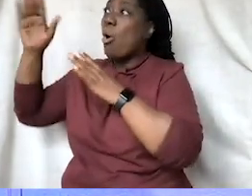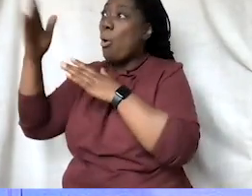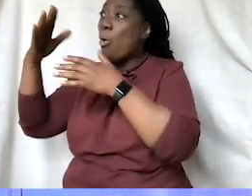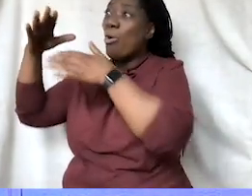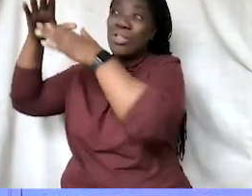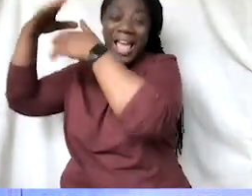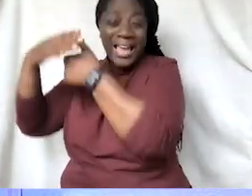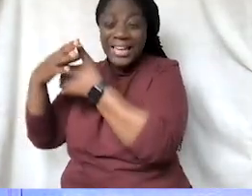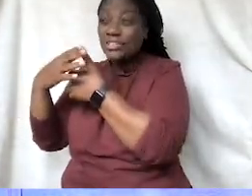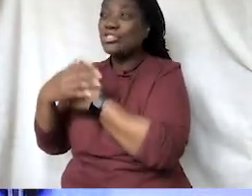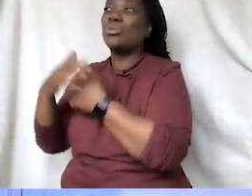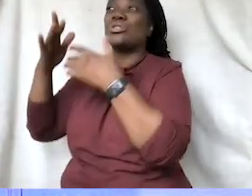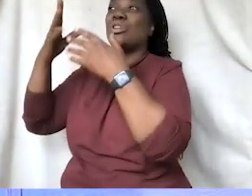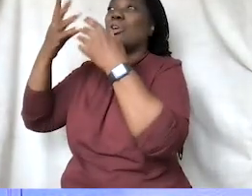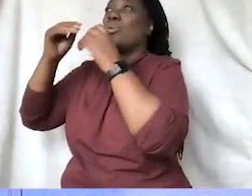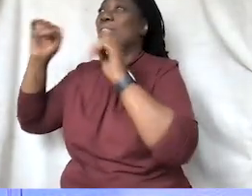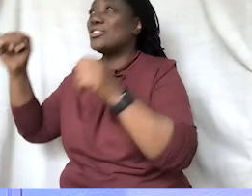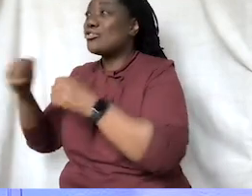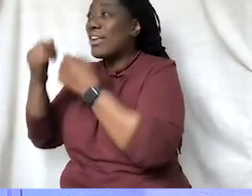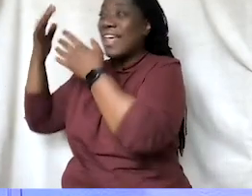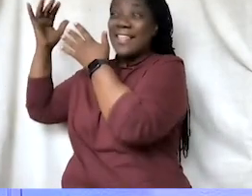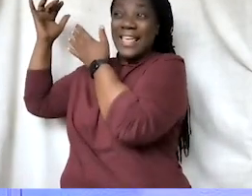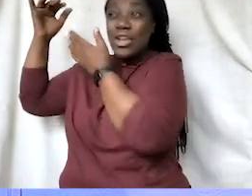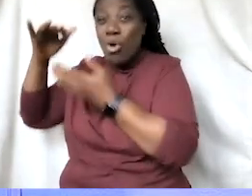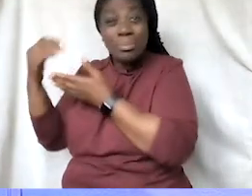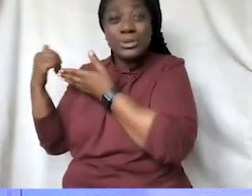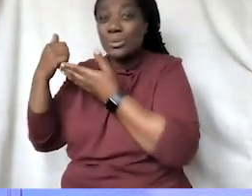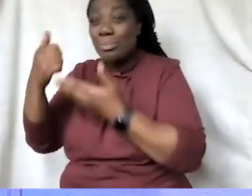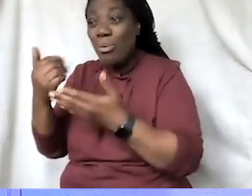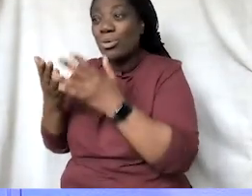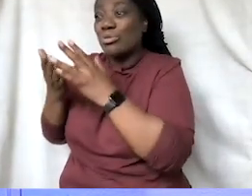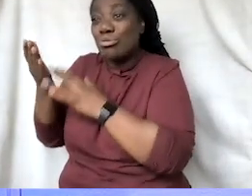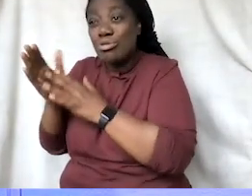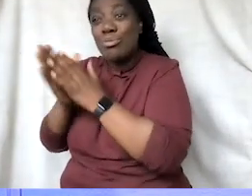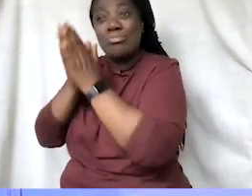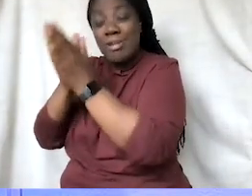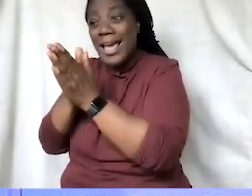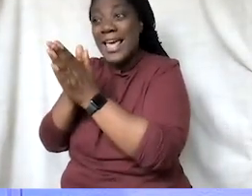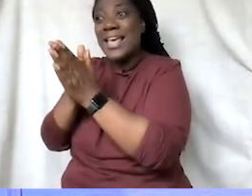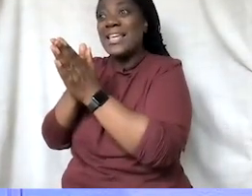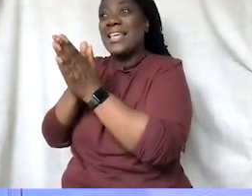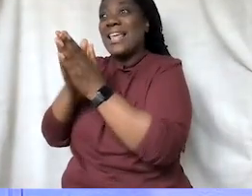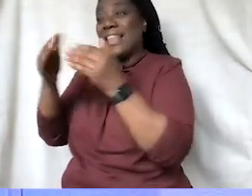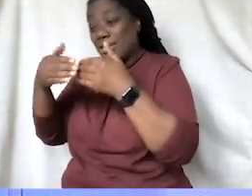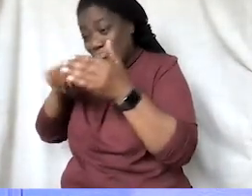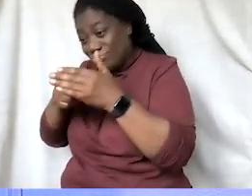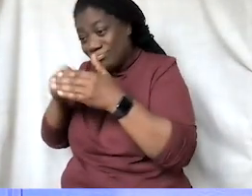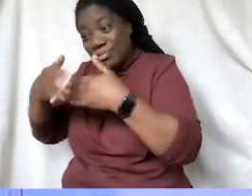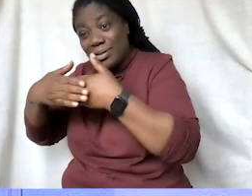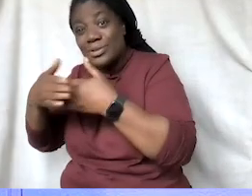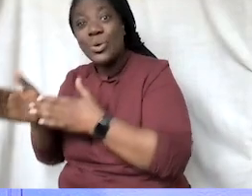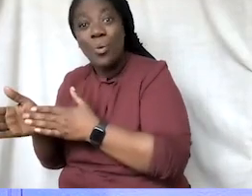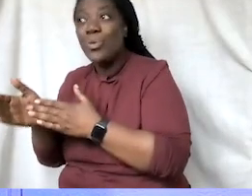host that excel in strength, they come to our aid. Prayer unlocks the doors of heaven.